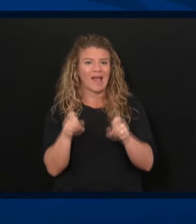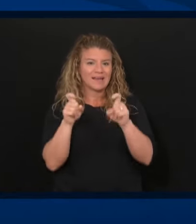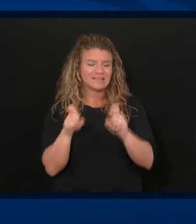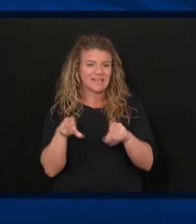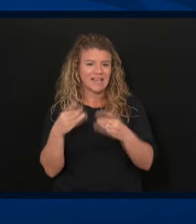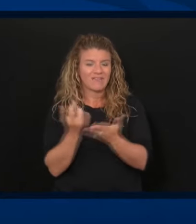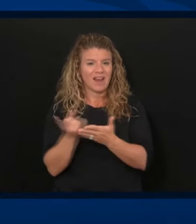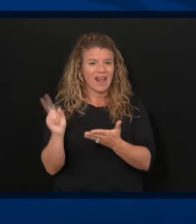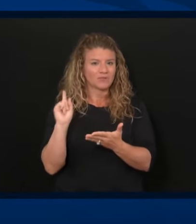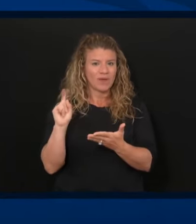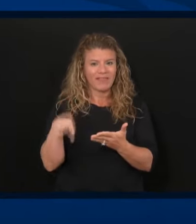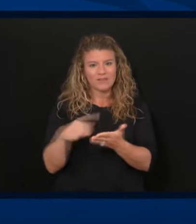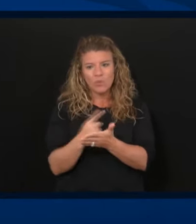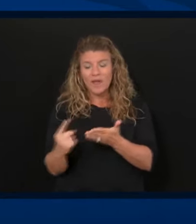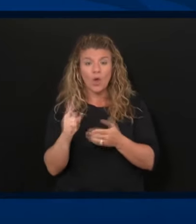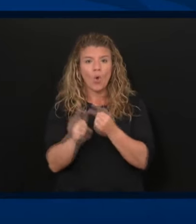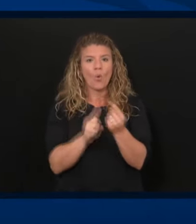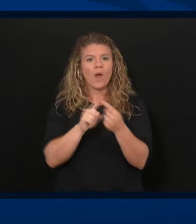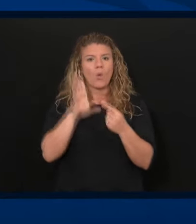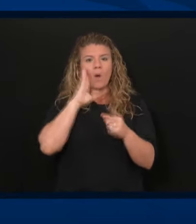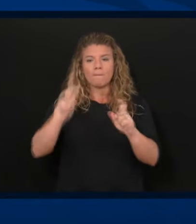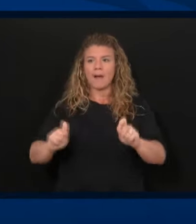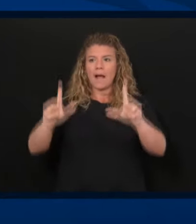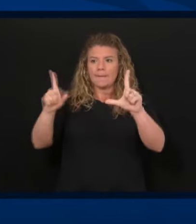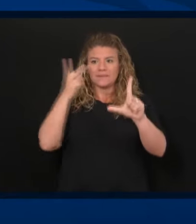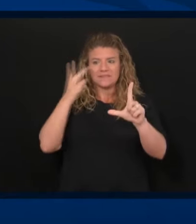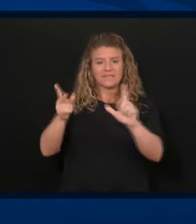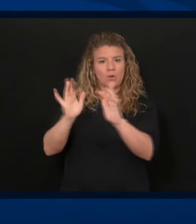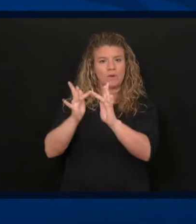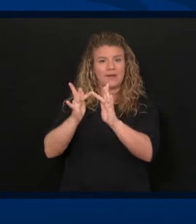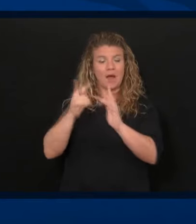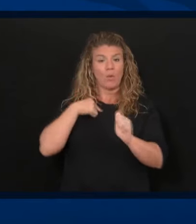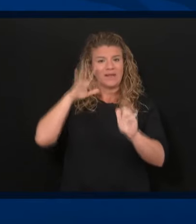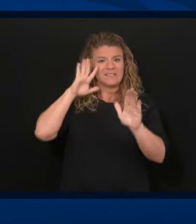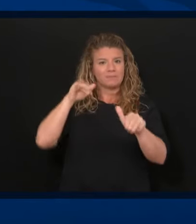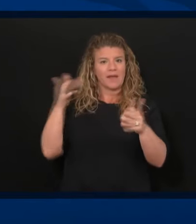When is that going to go online, and what can we expect to get from that?